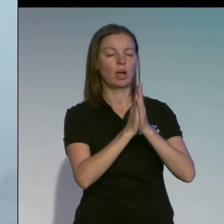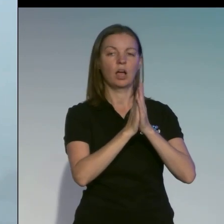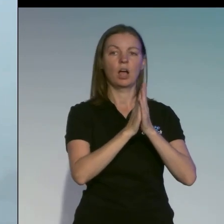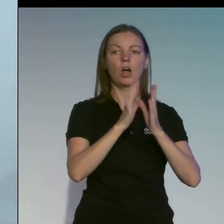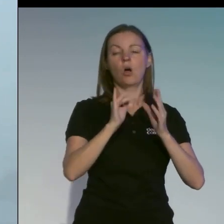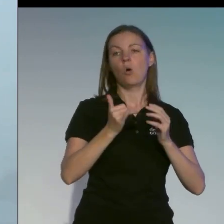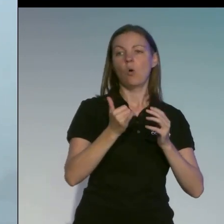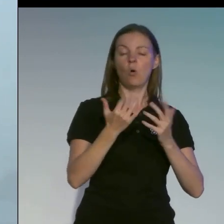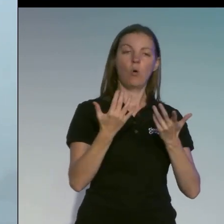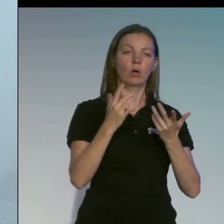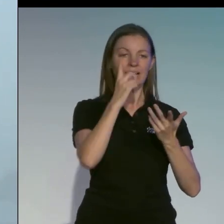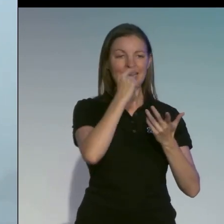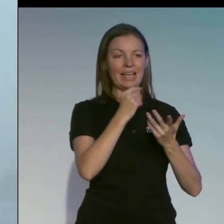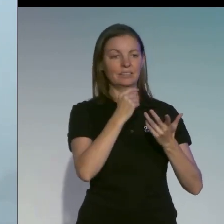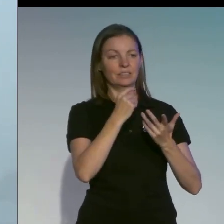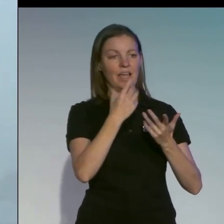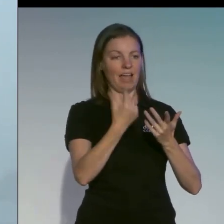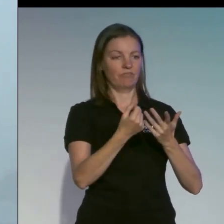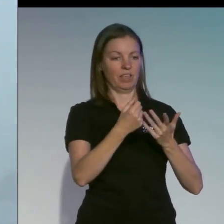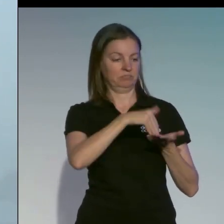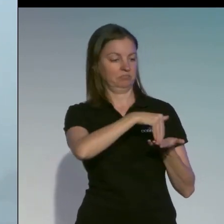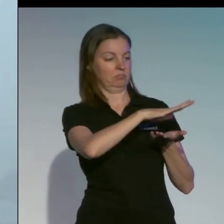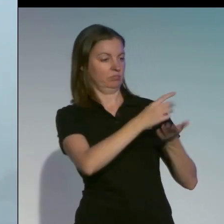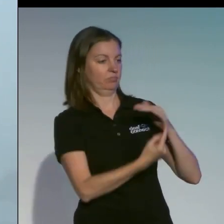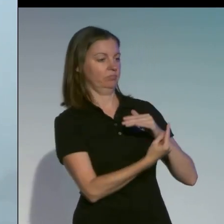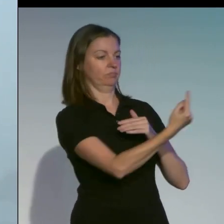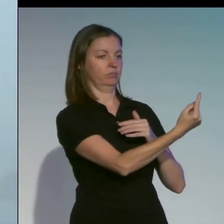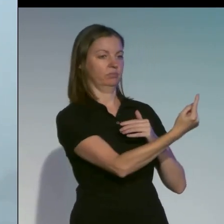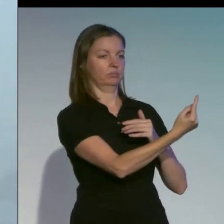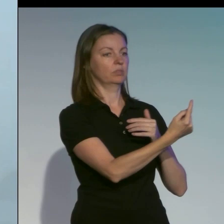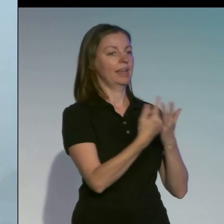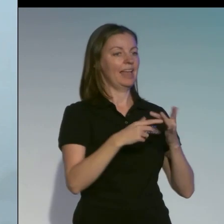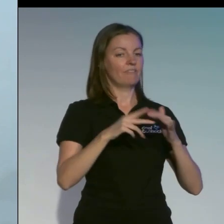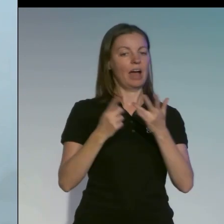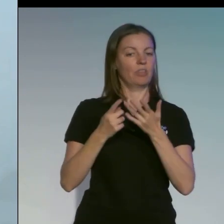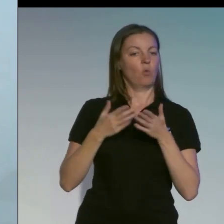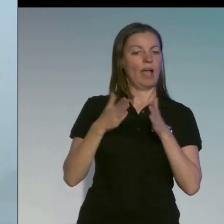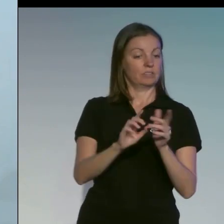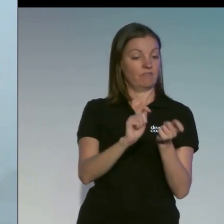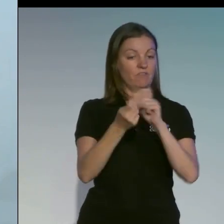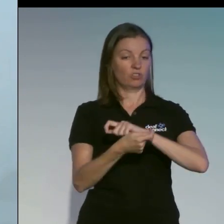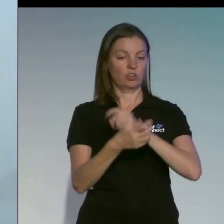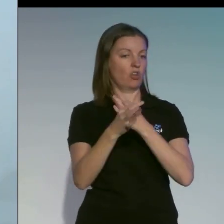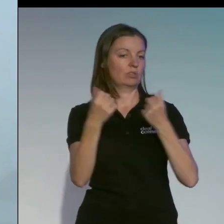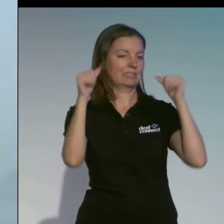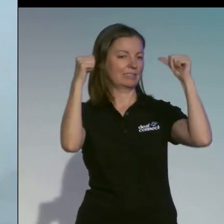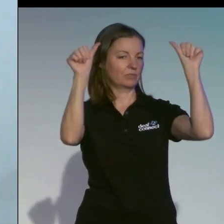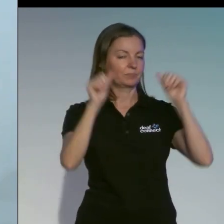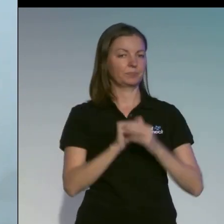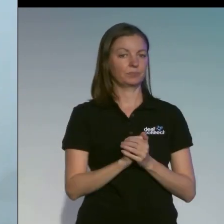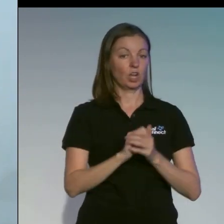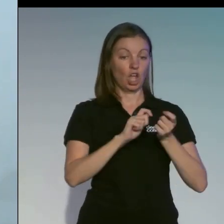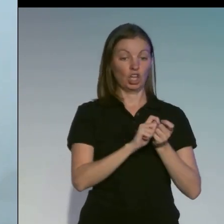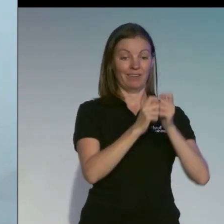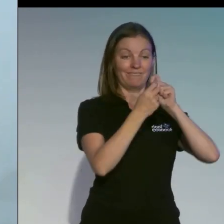economic distress, and ostracization when other methods do not work. Conversion practices are